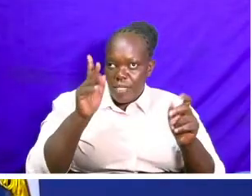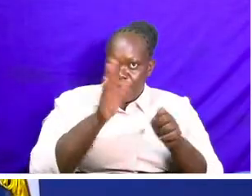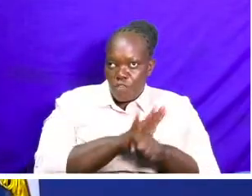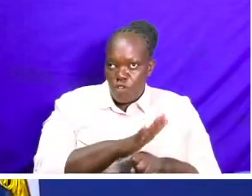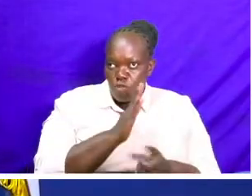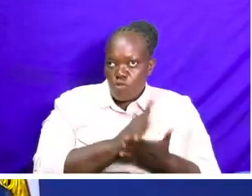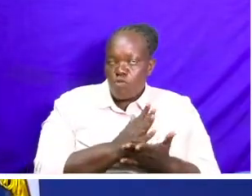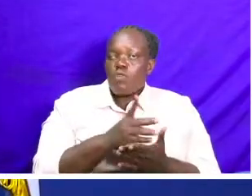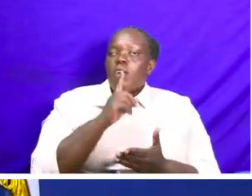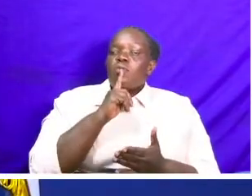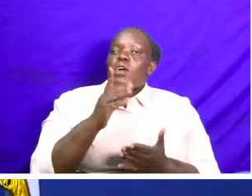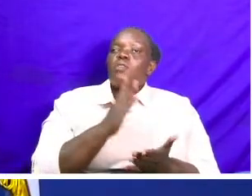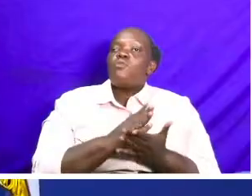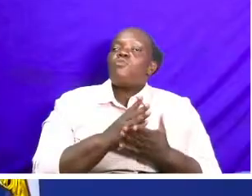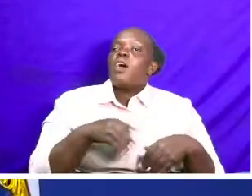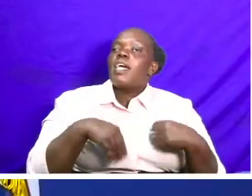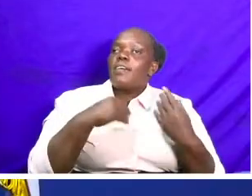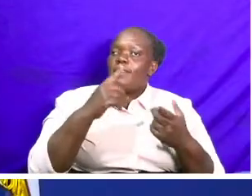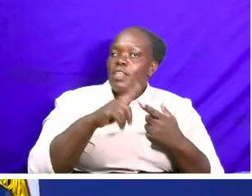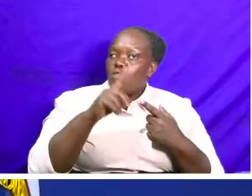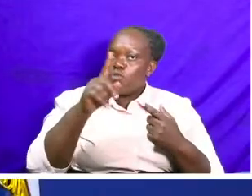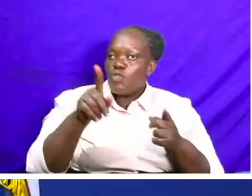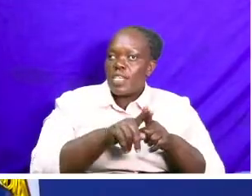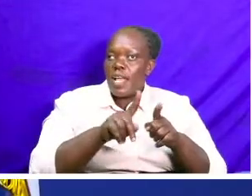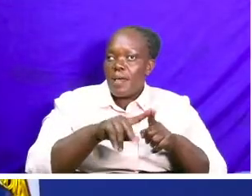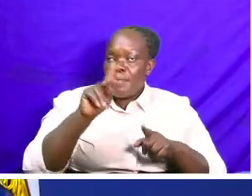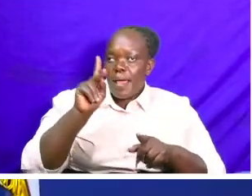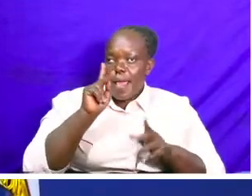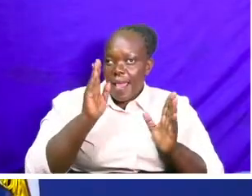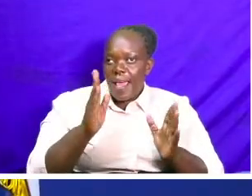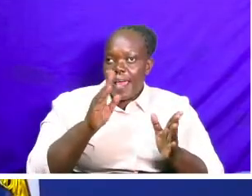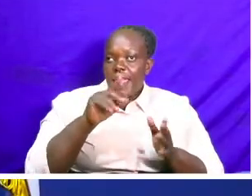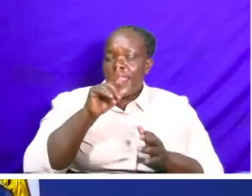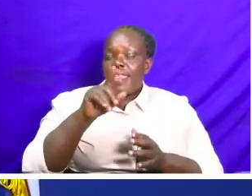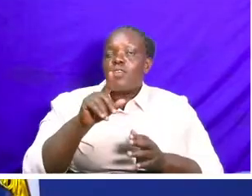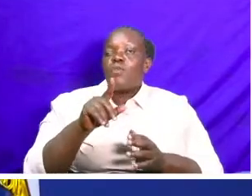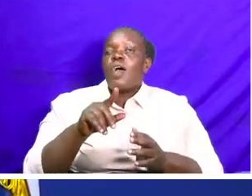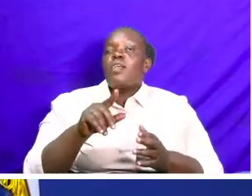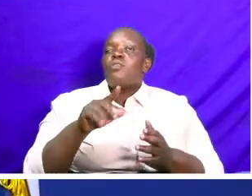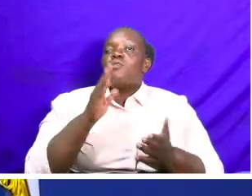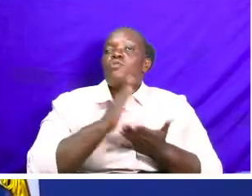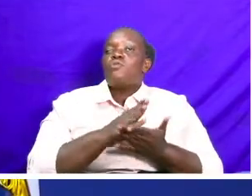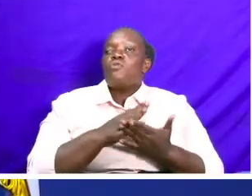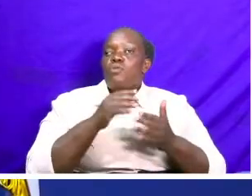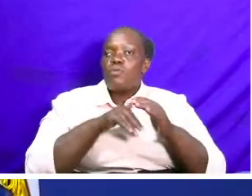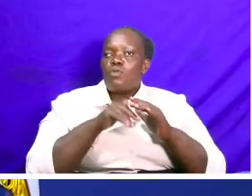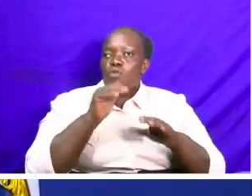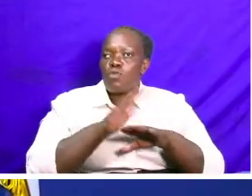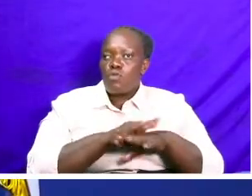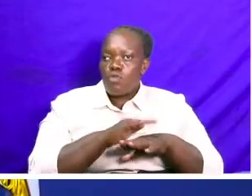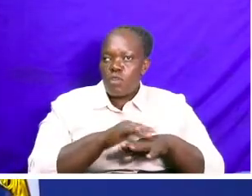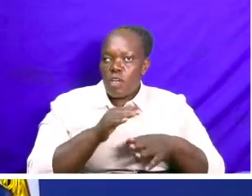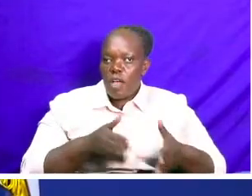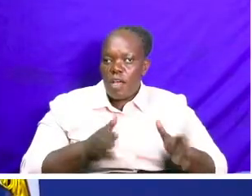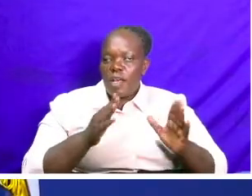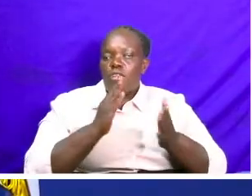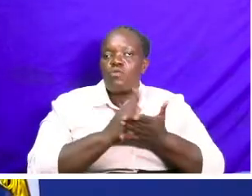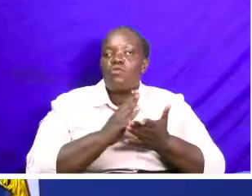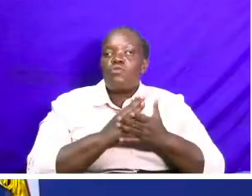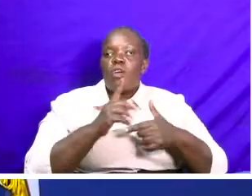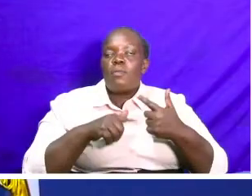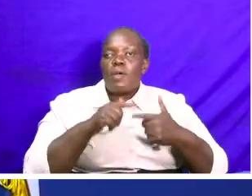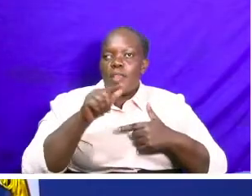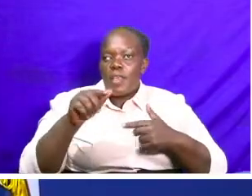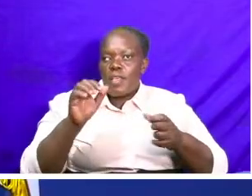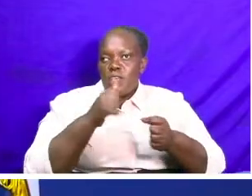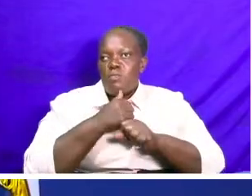is the assurance that we are giving to you as your government. So that one, we put in place very good measures in that regard. Of course,